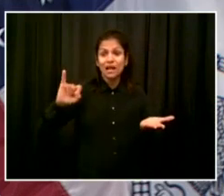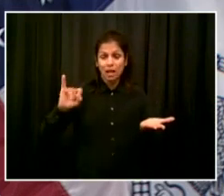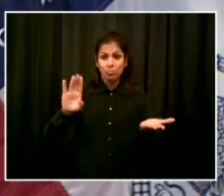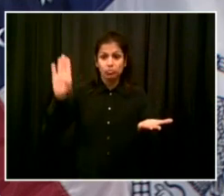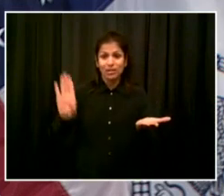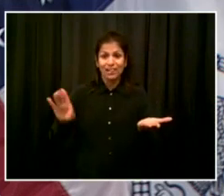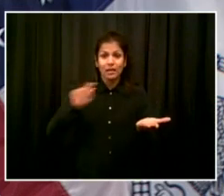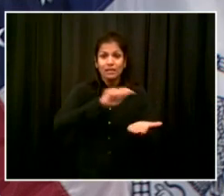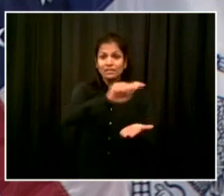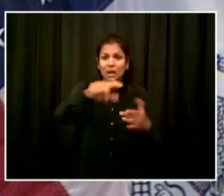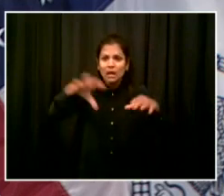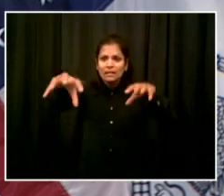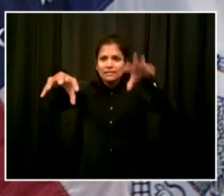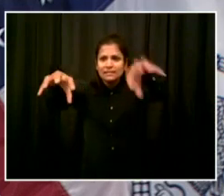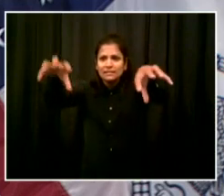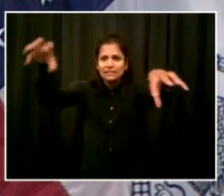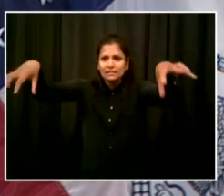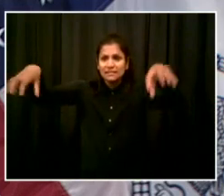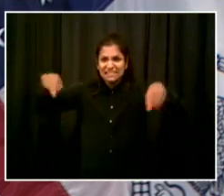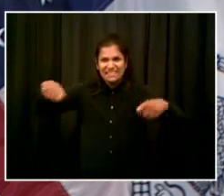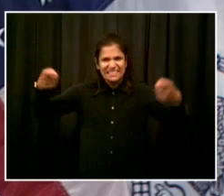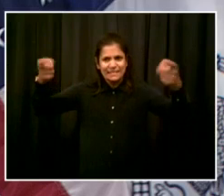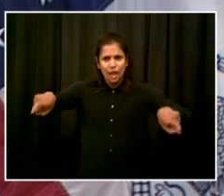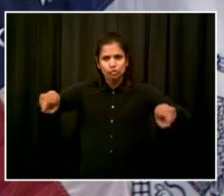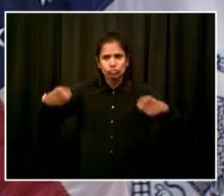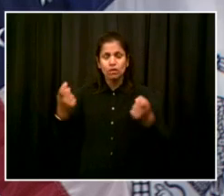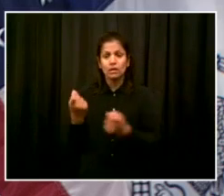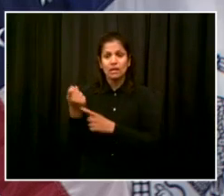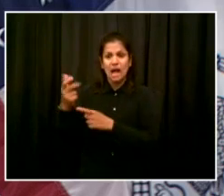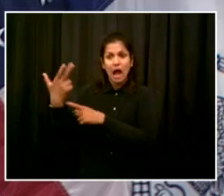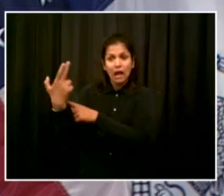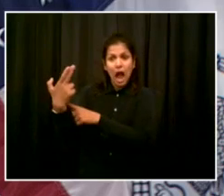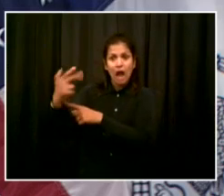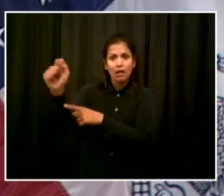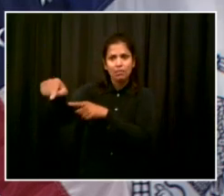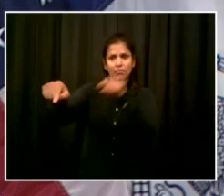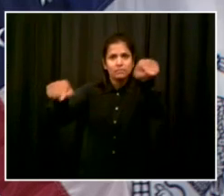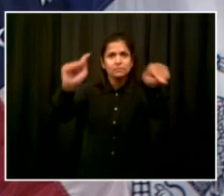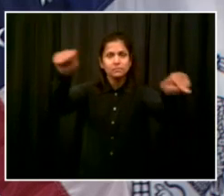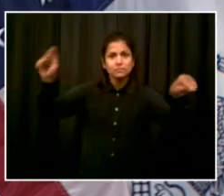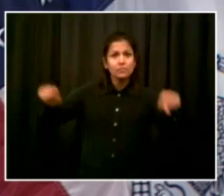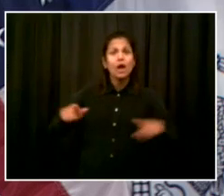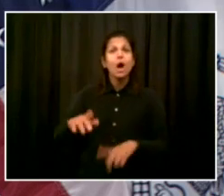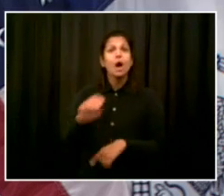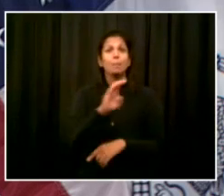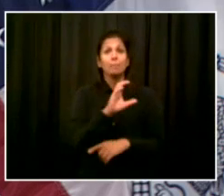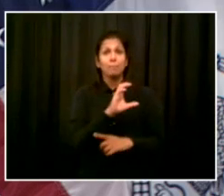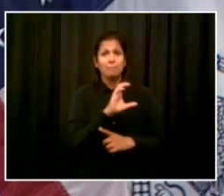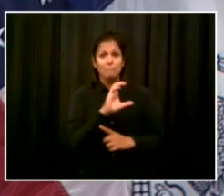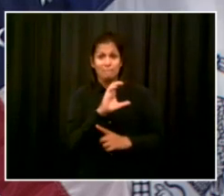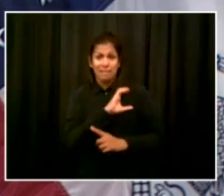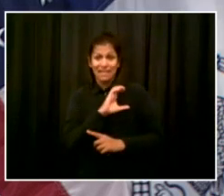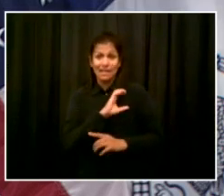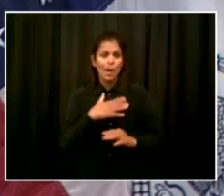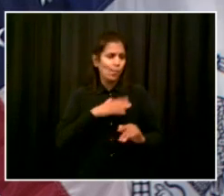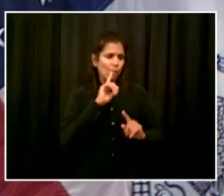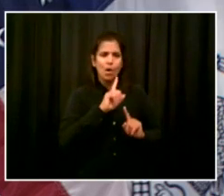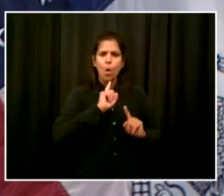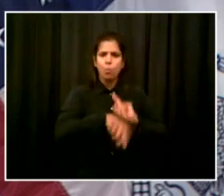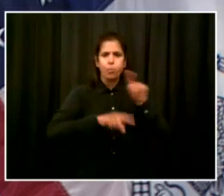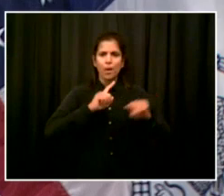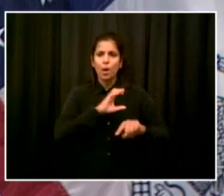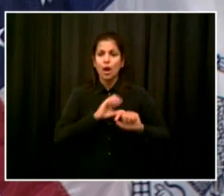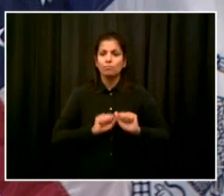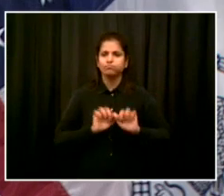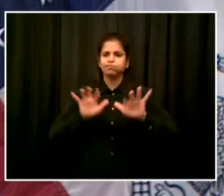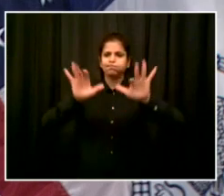layer crisis upon crisis upon crisis, it takes some time to regroup and formulate a new strategy, but that's exactly what the NYPD has